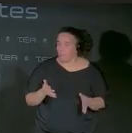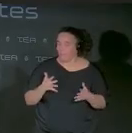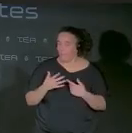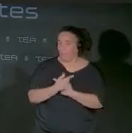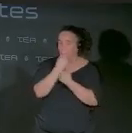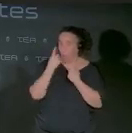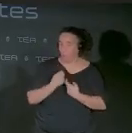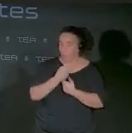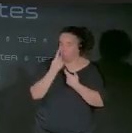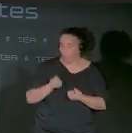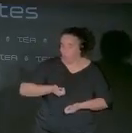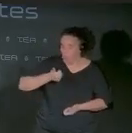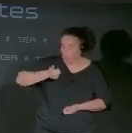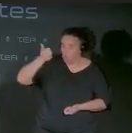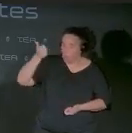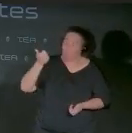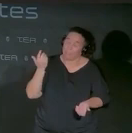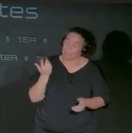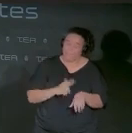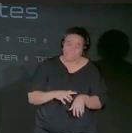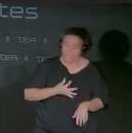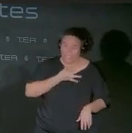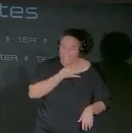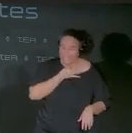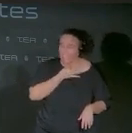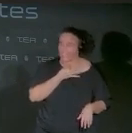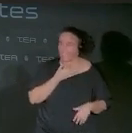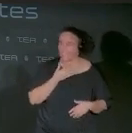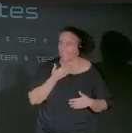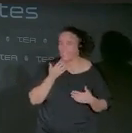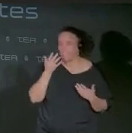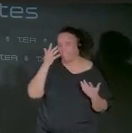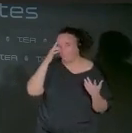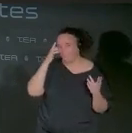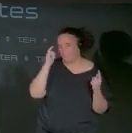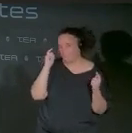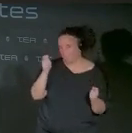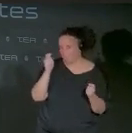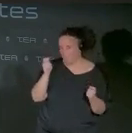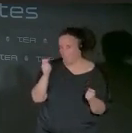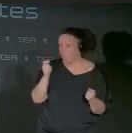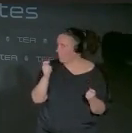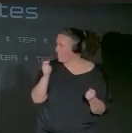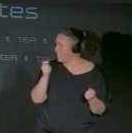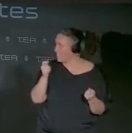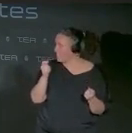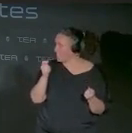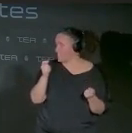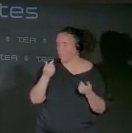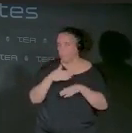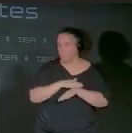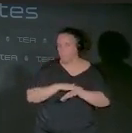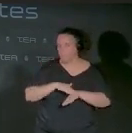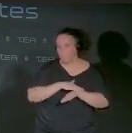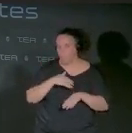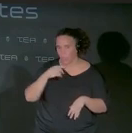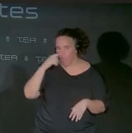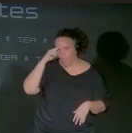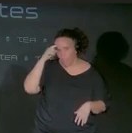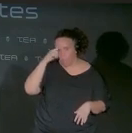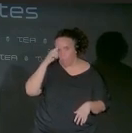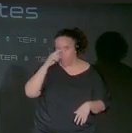congratulate, allow me just a minute to congratulate the Ministry of Culture in my country. I feel very proud